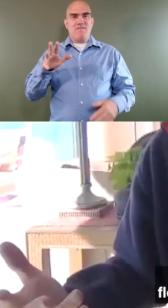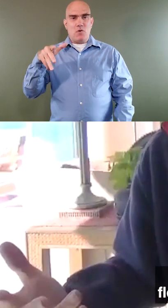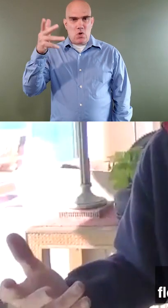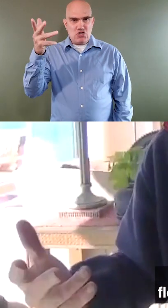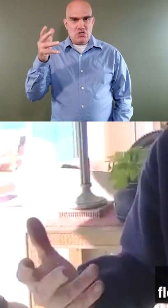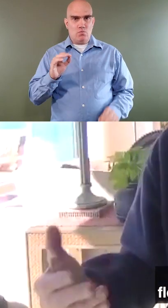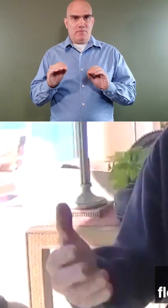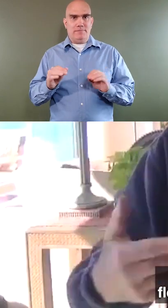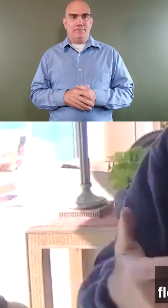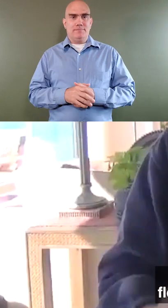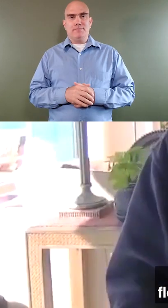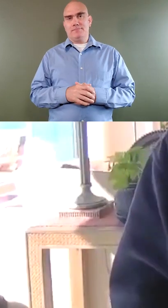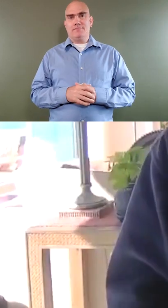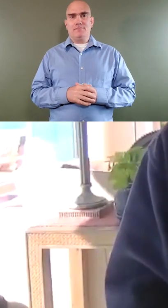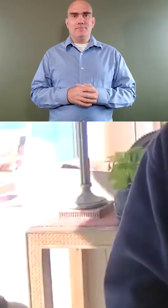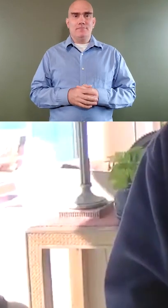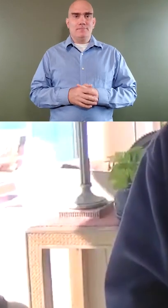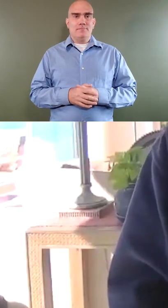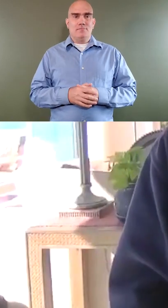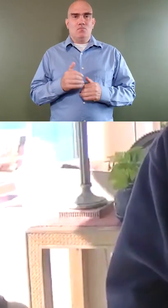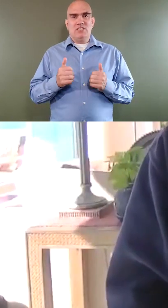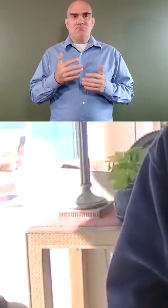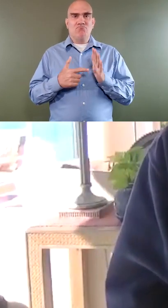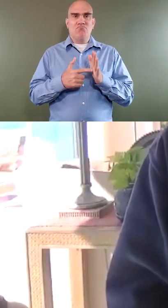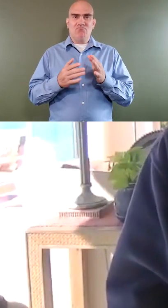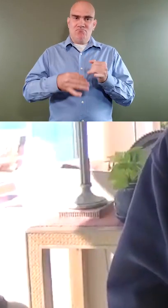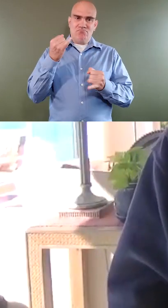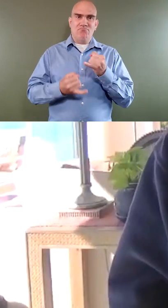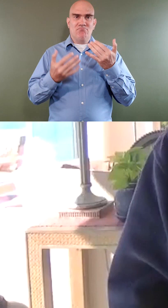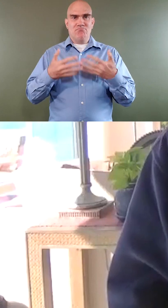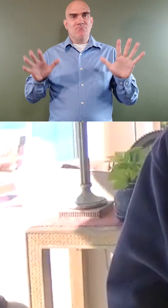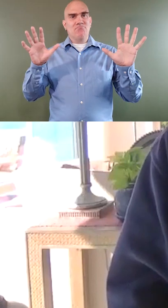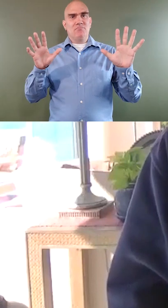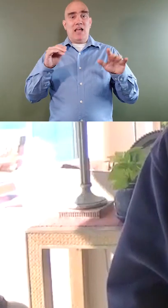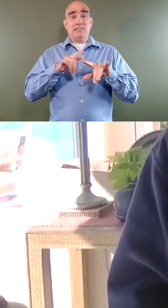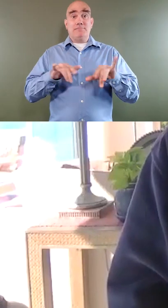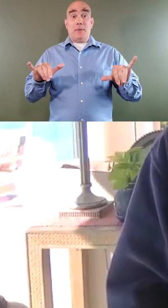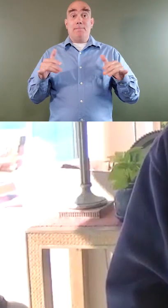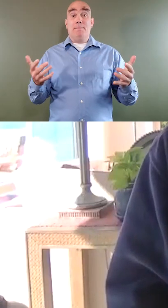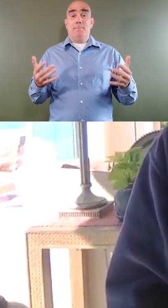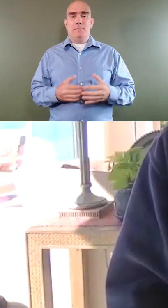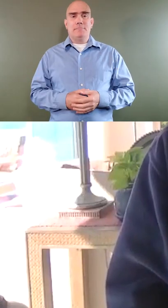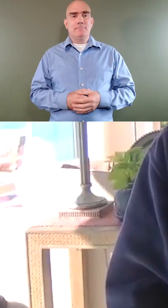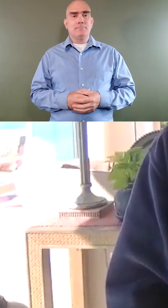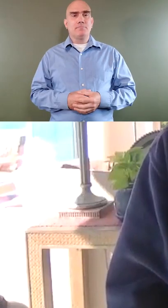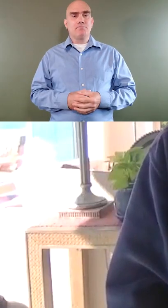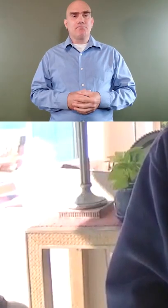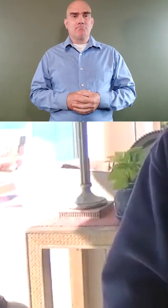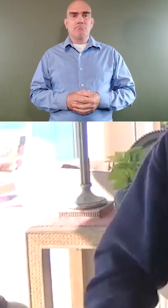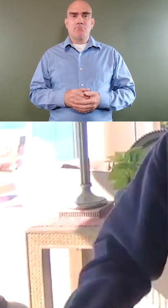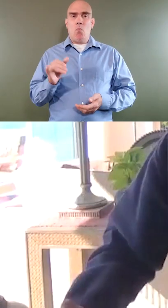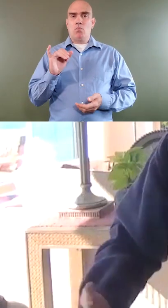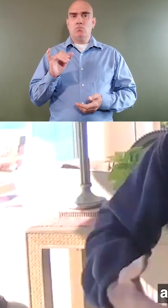ending movements, which impart a finality and at